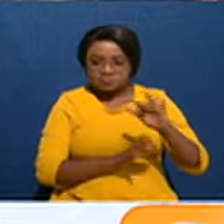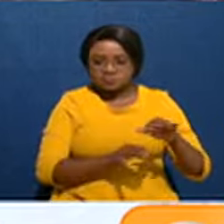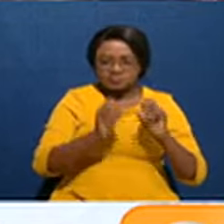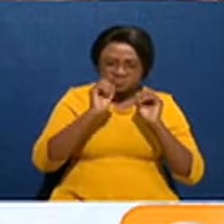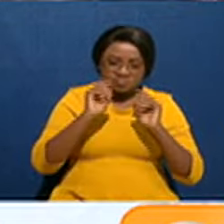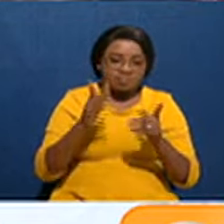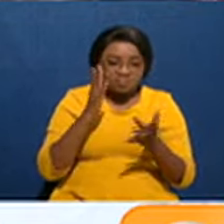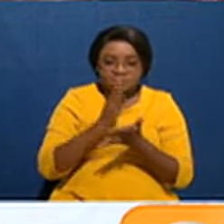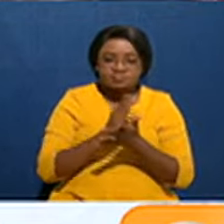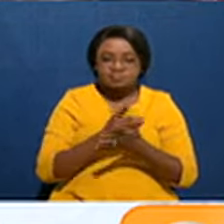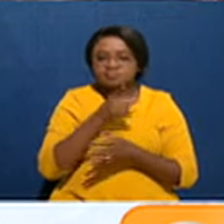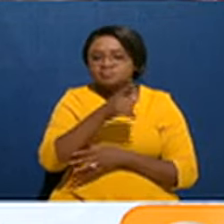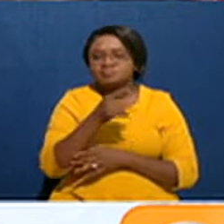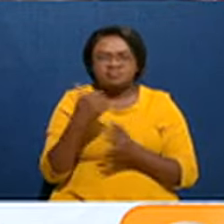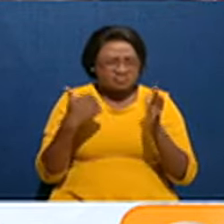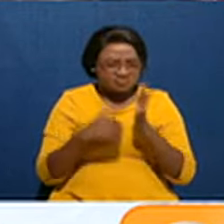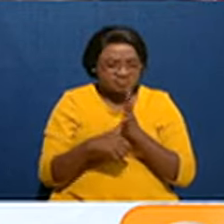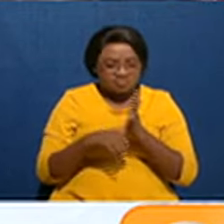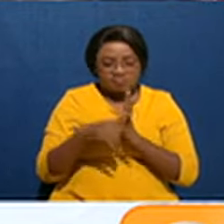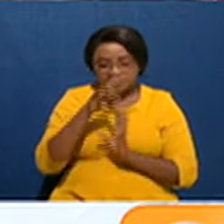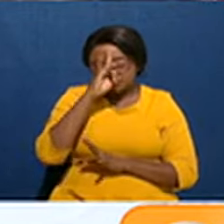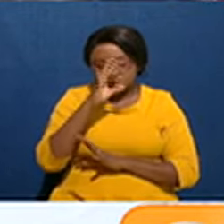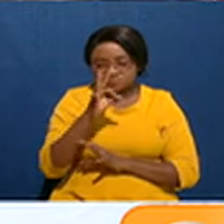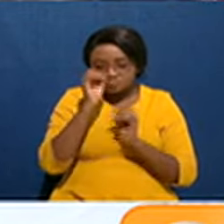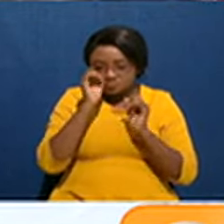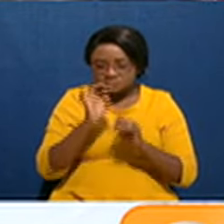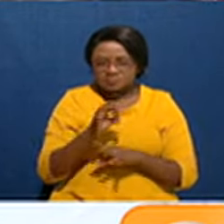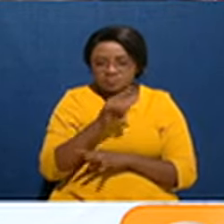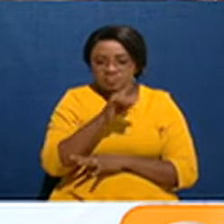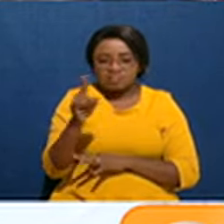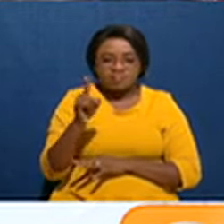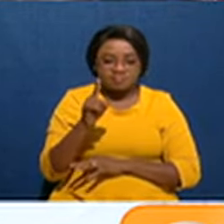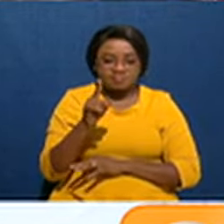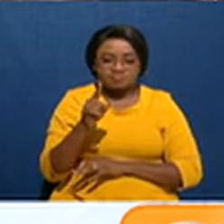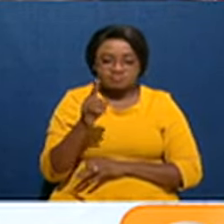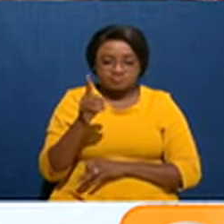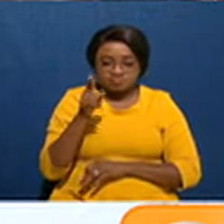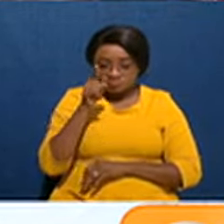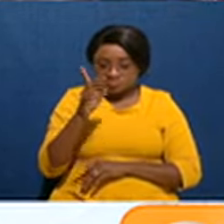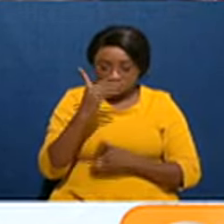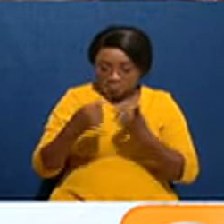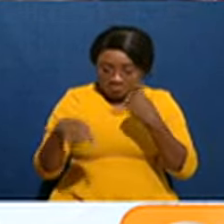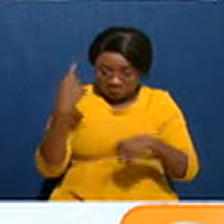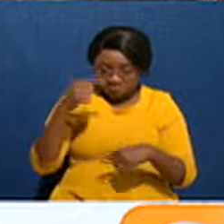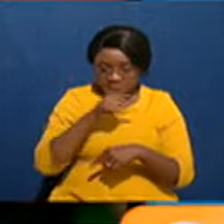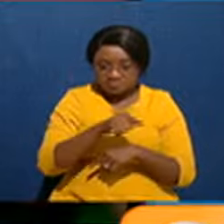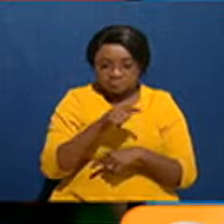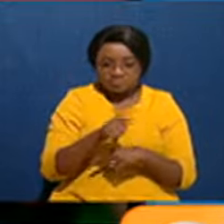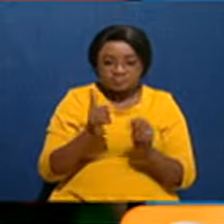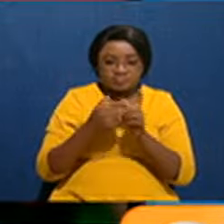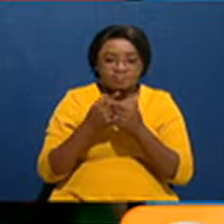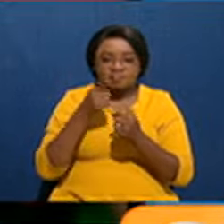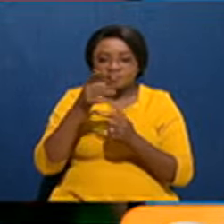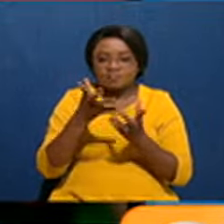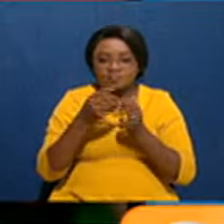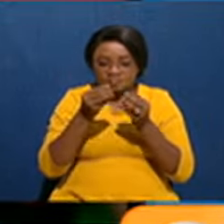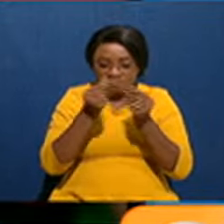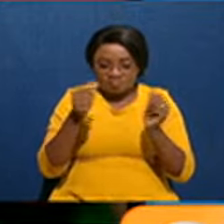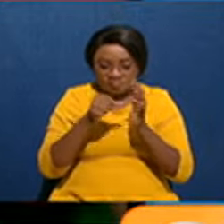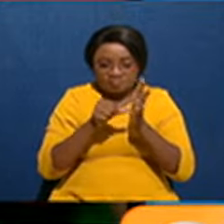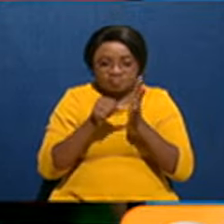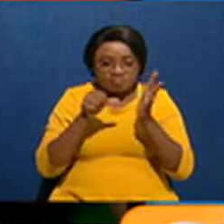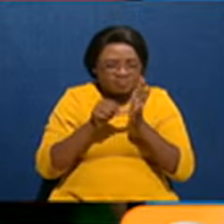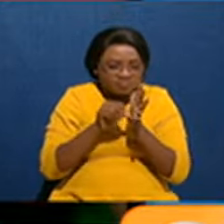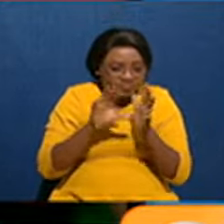problem, that if you win this seat that you have to address, it's the elephant in the